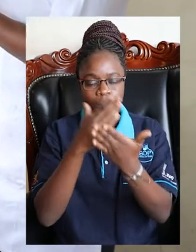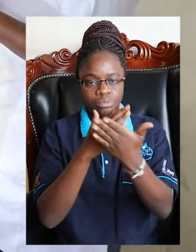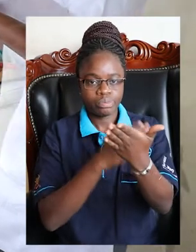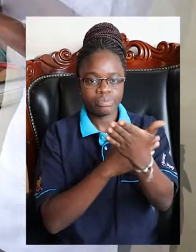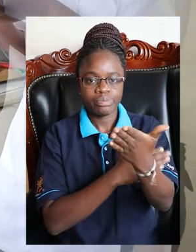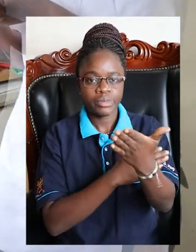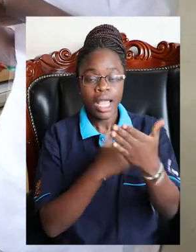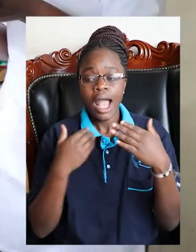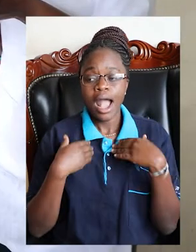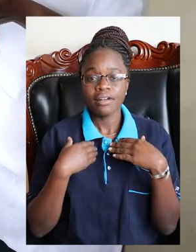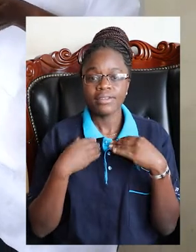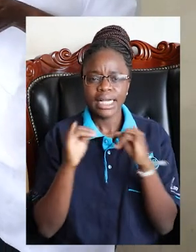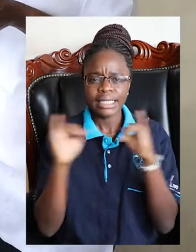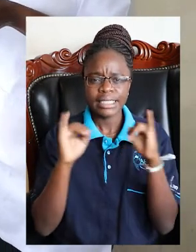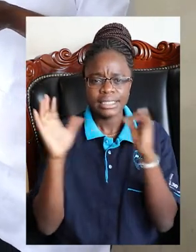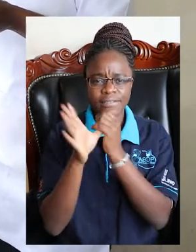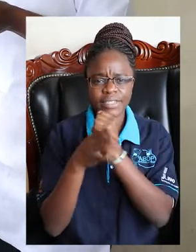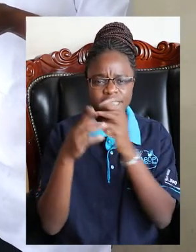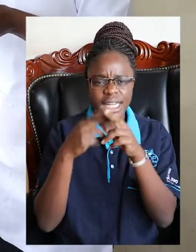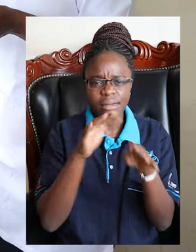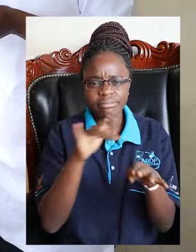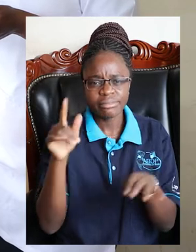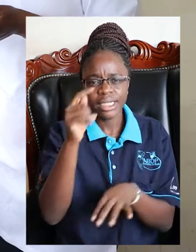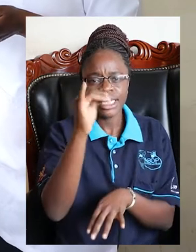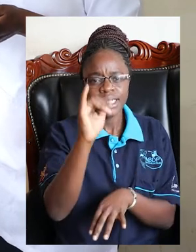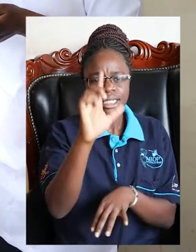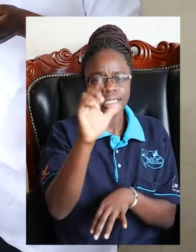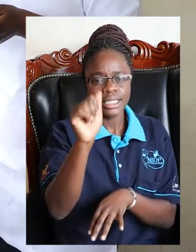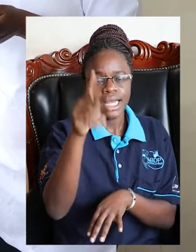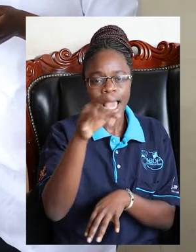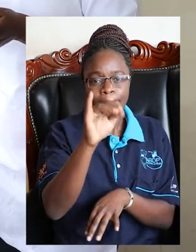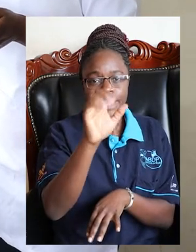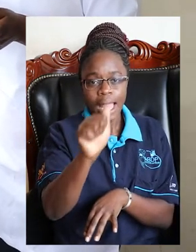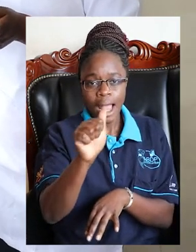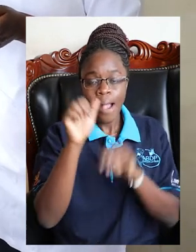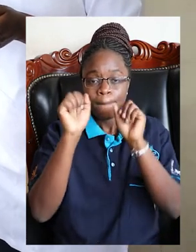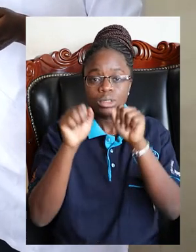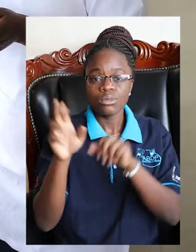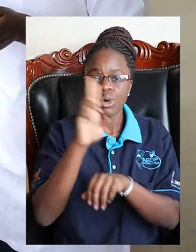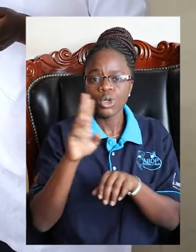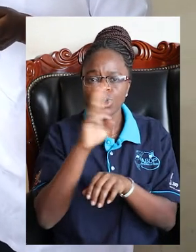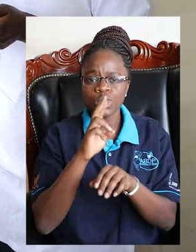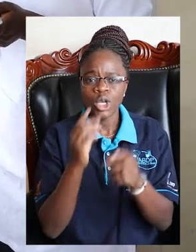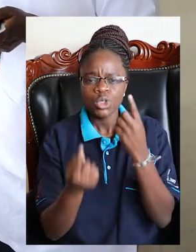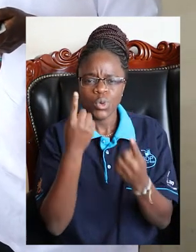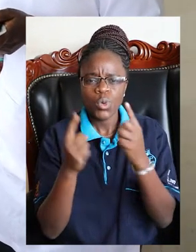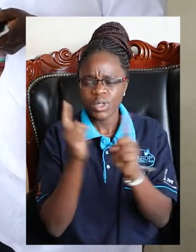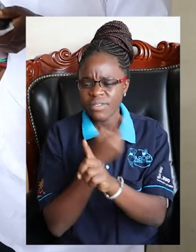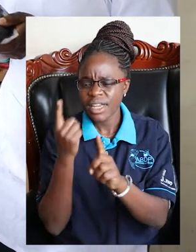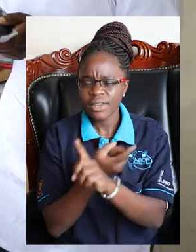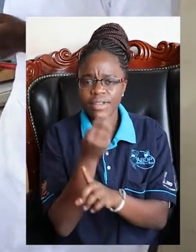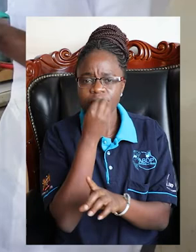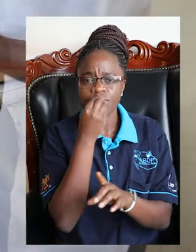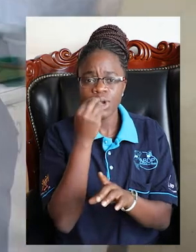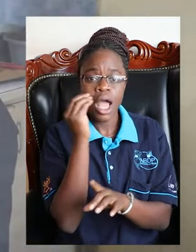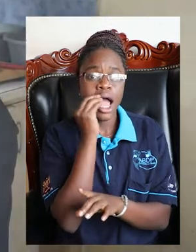fillet, we have fresh fish. And this is tilapia. This is also another type of fish that you can use to prepare recipes